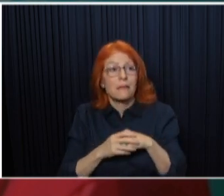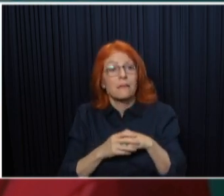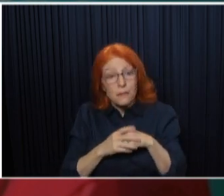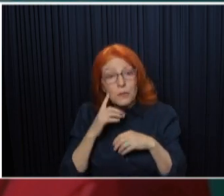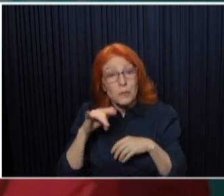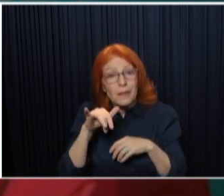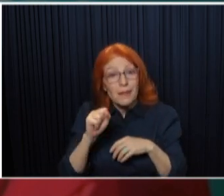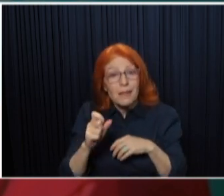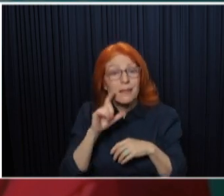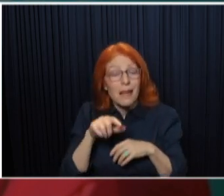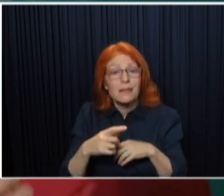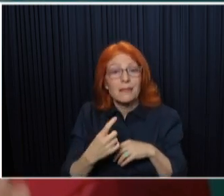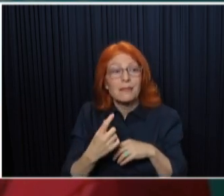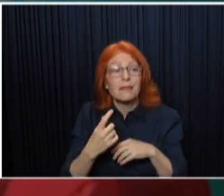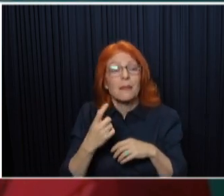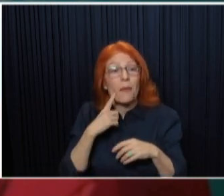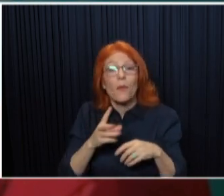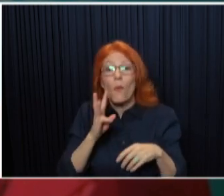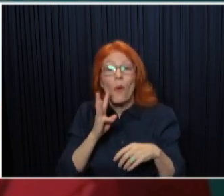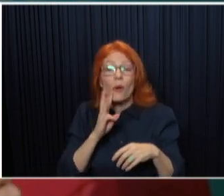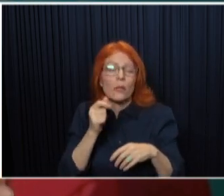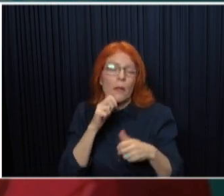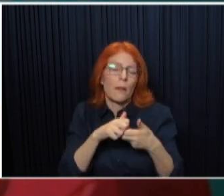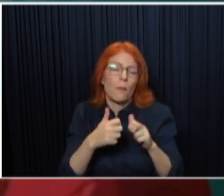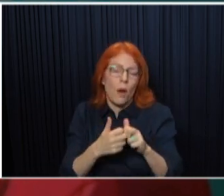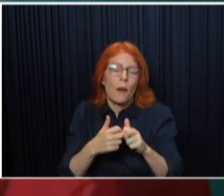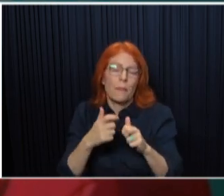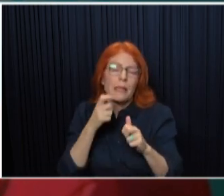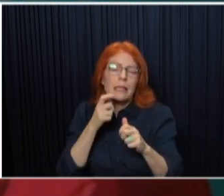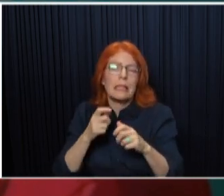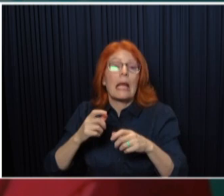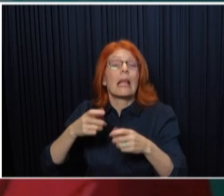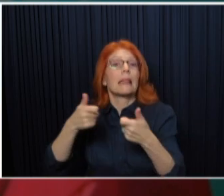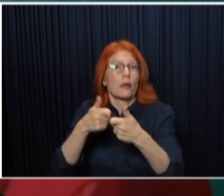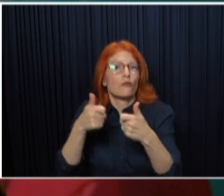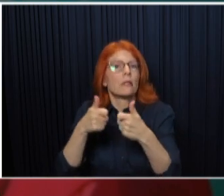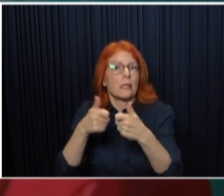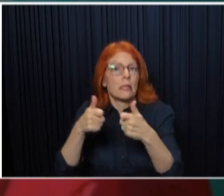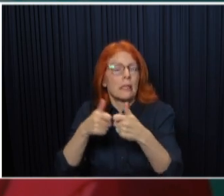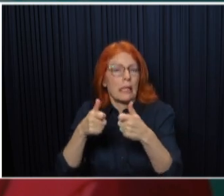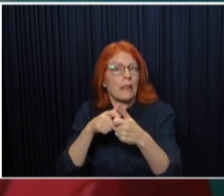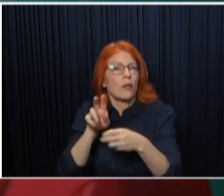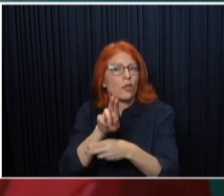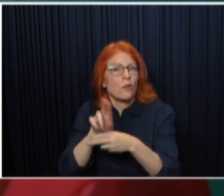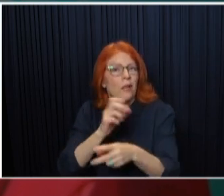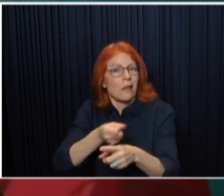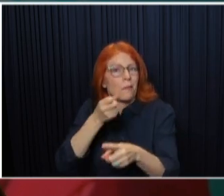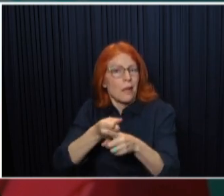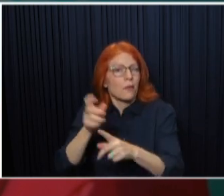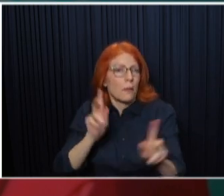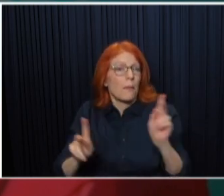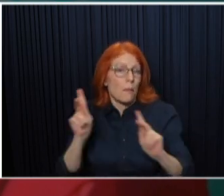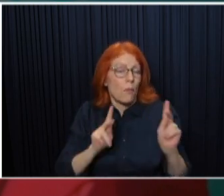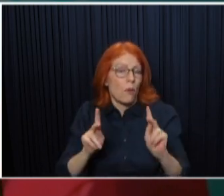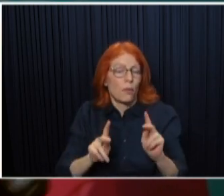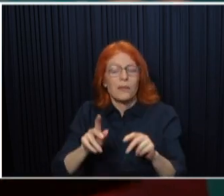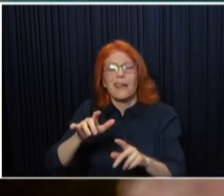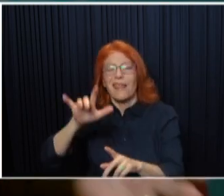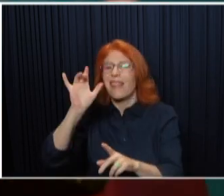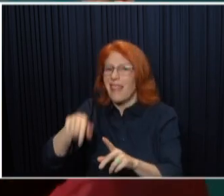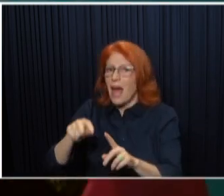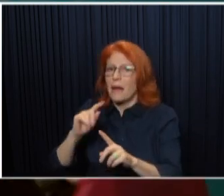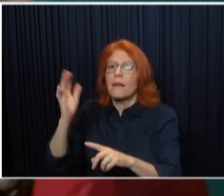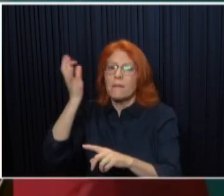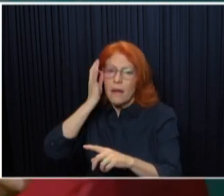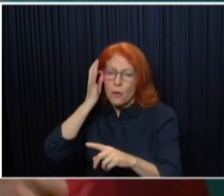yes, that's a distinction. But the water is not the problem. It's the electricity that they're using and the impact of the people. And that's where